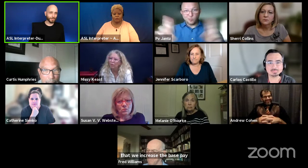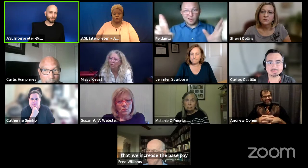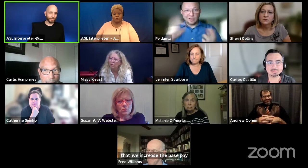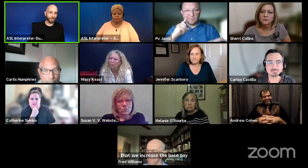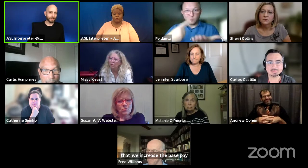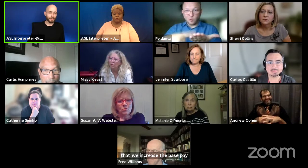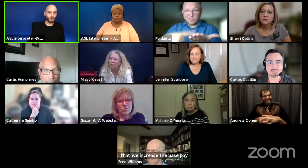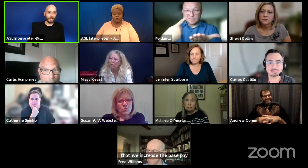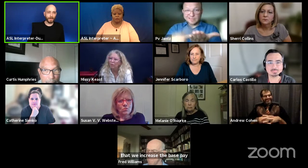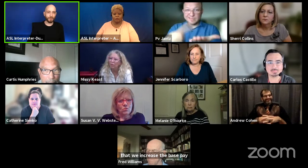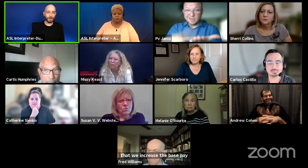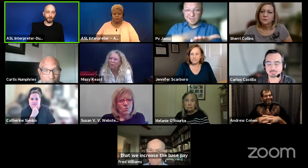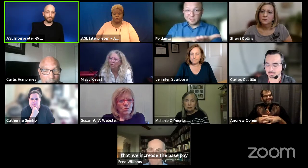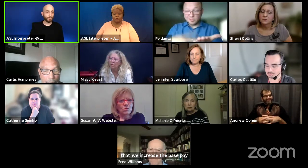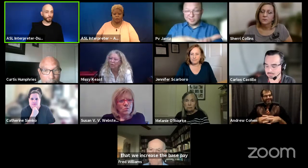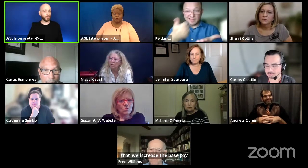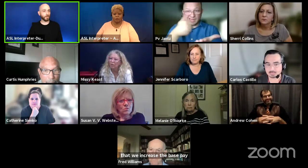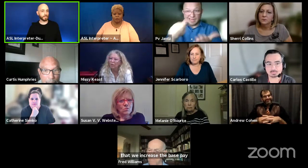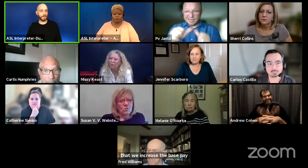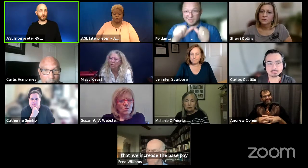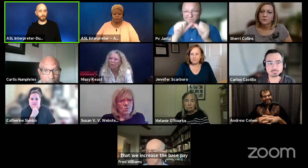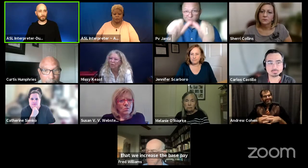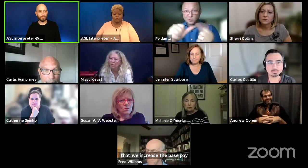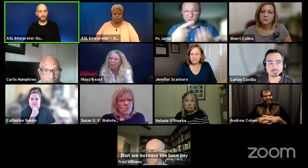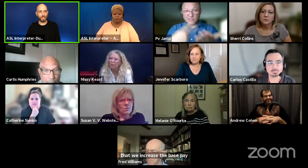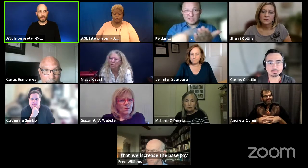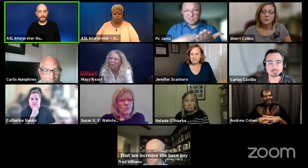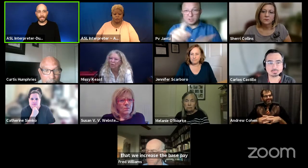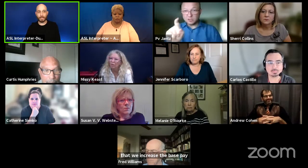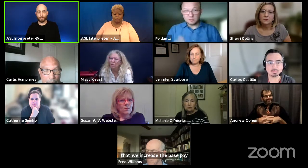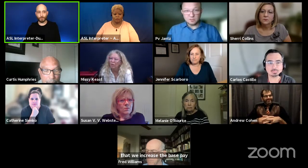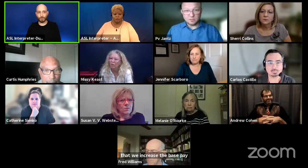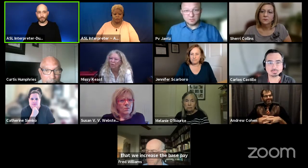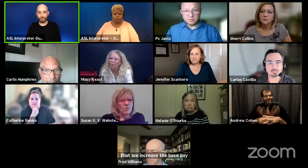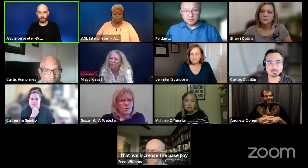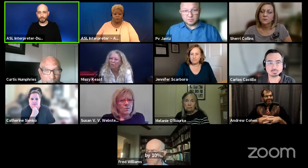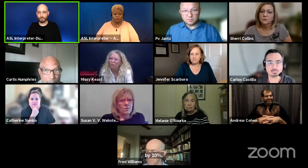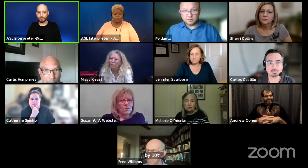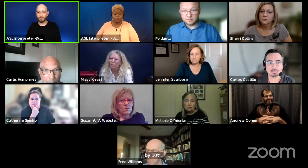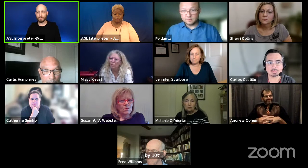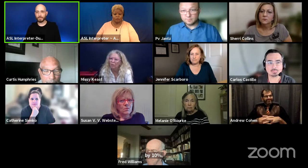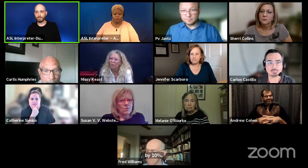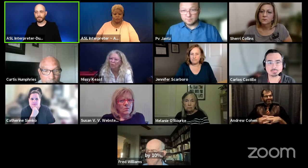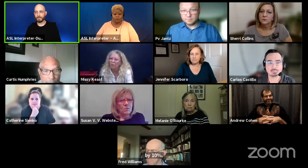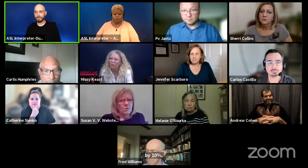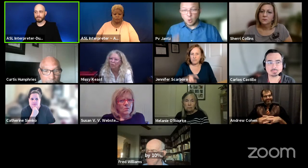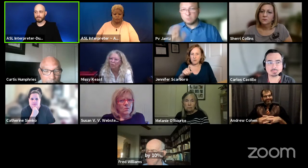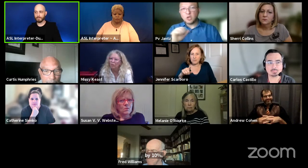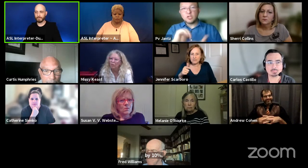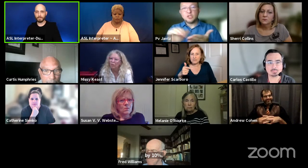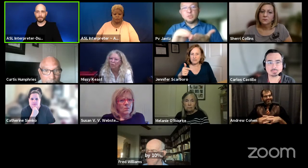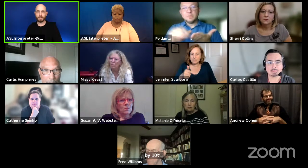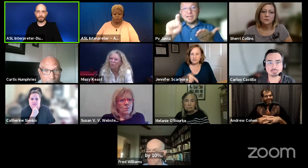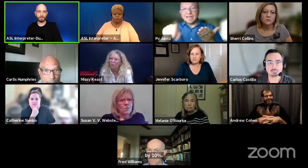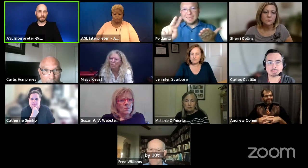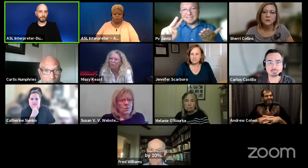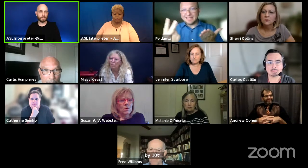This is Commissioner Jantz. We have a motion on the table. Any further discussion?